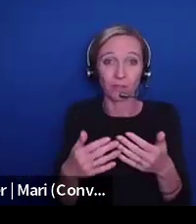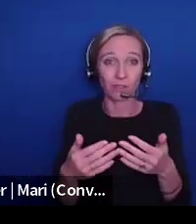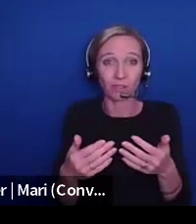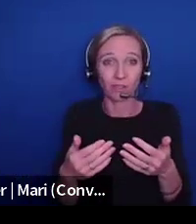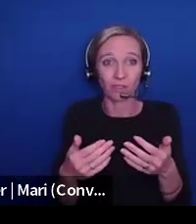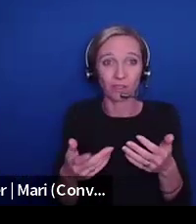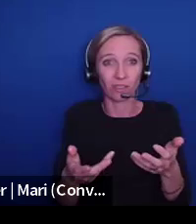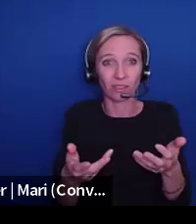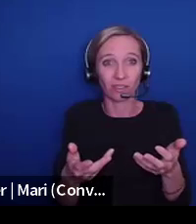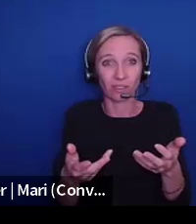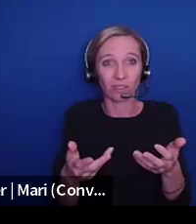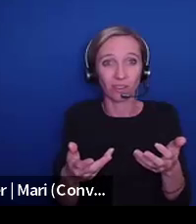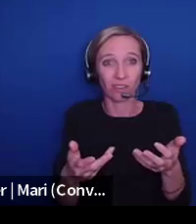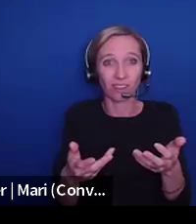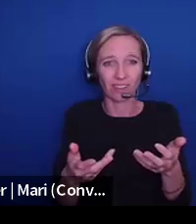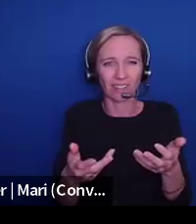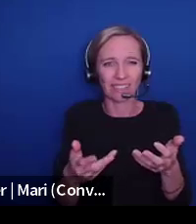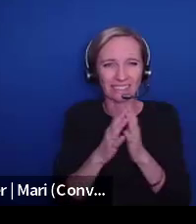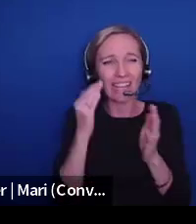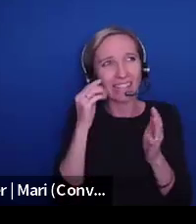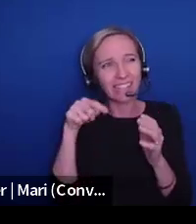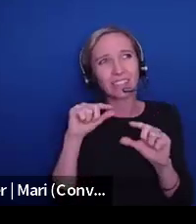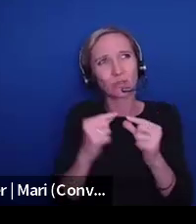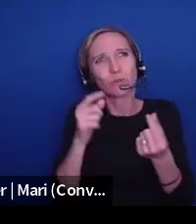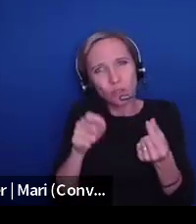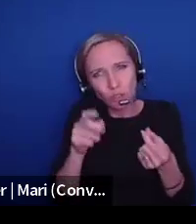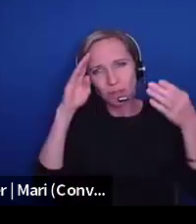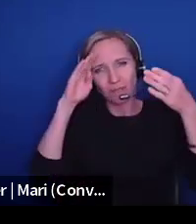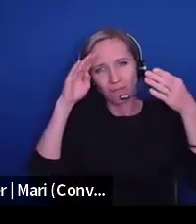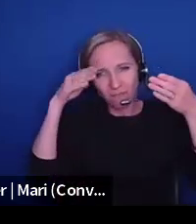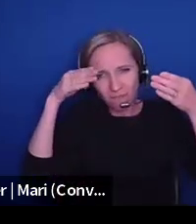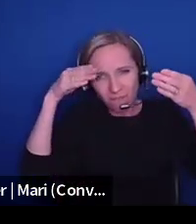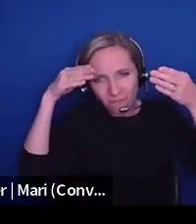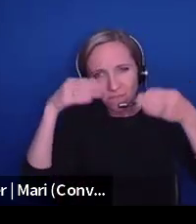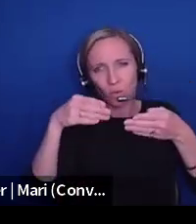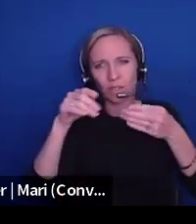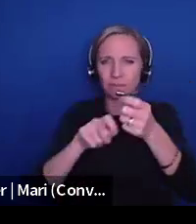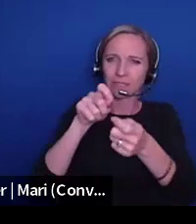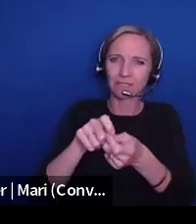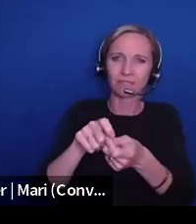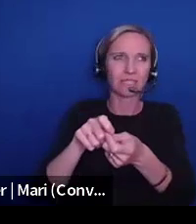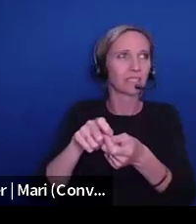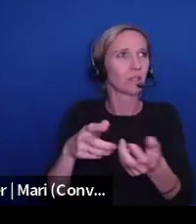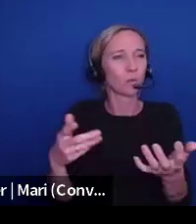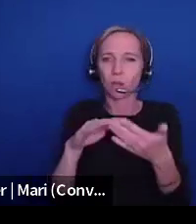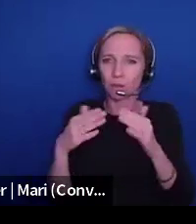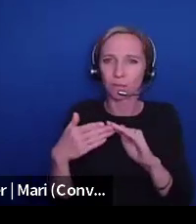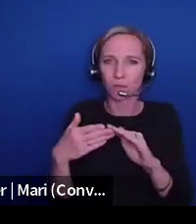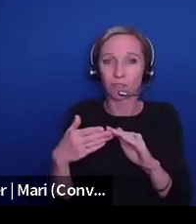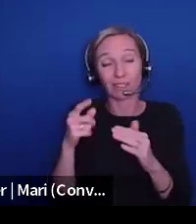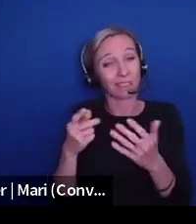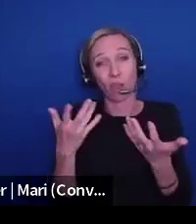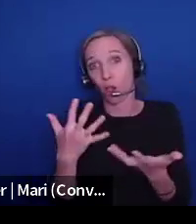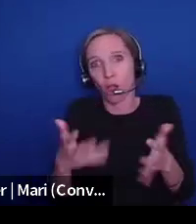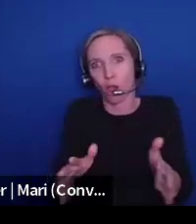gonna, like, I think this group should be focused on what this particular community, which is already